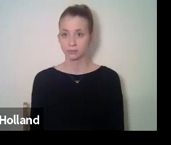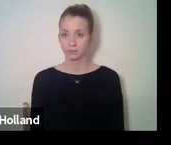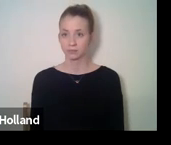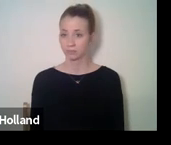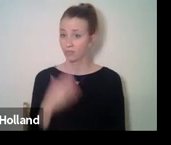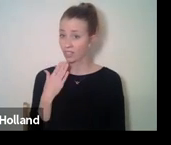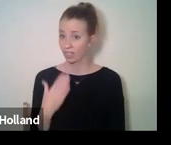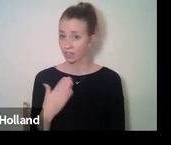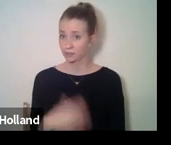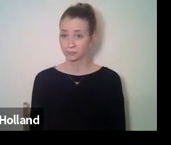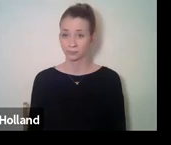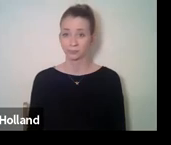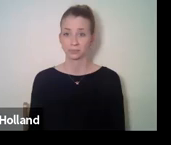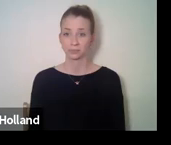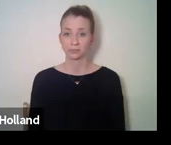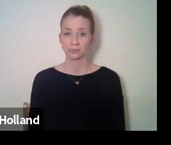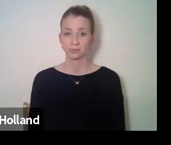Gracias.